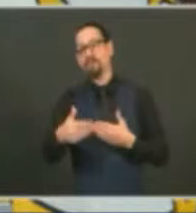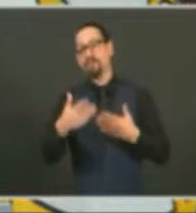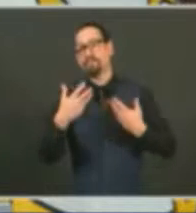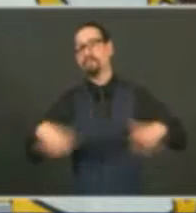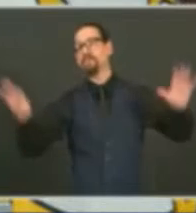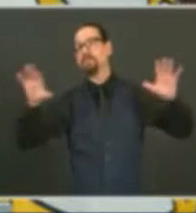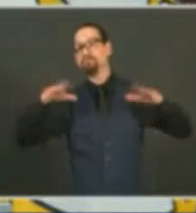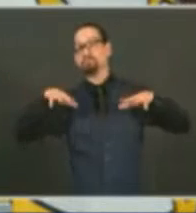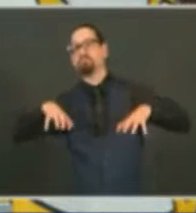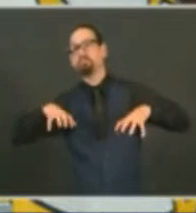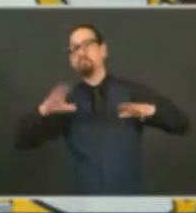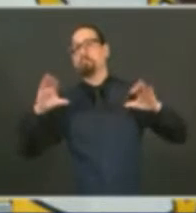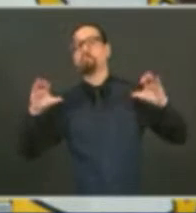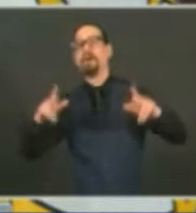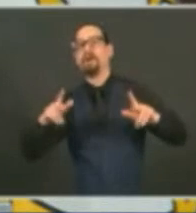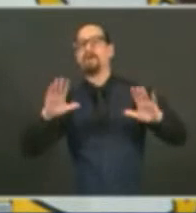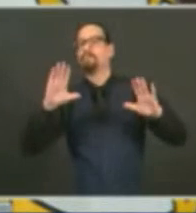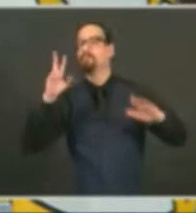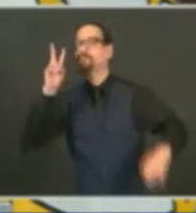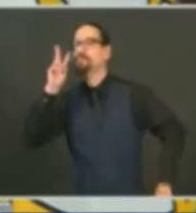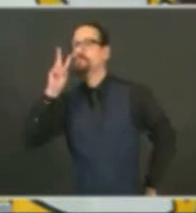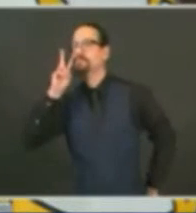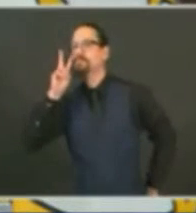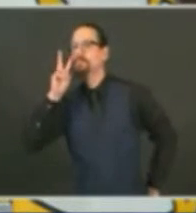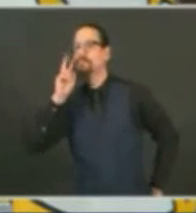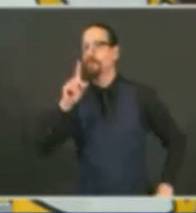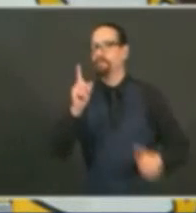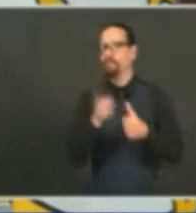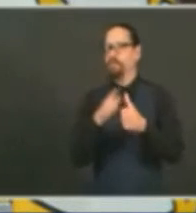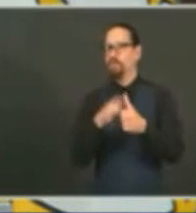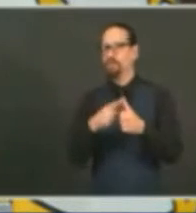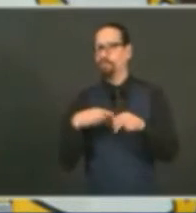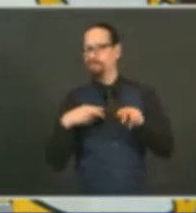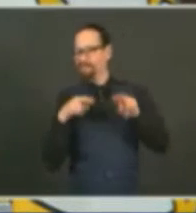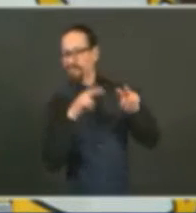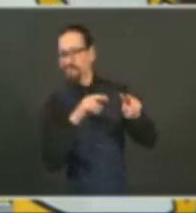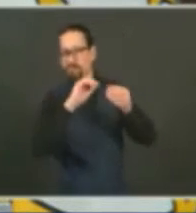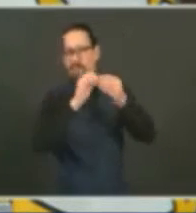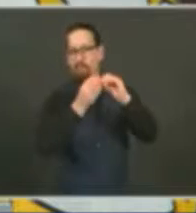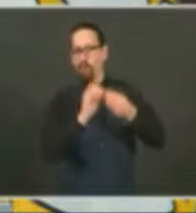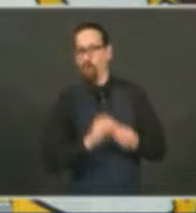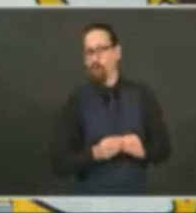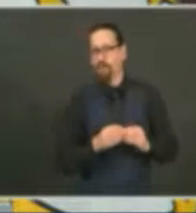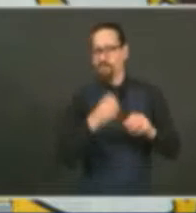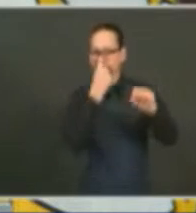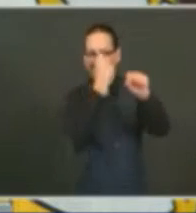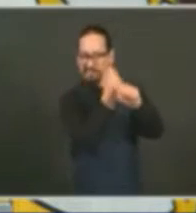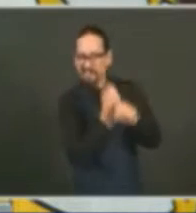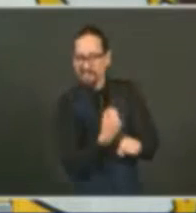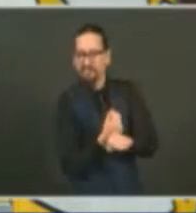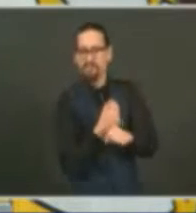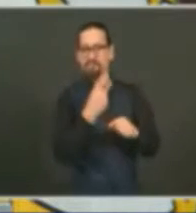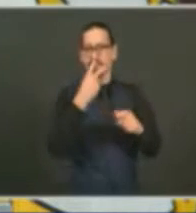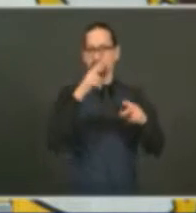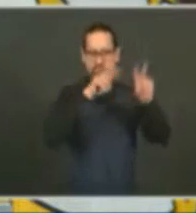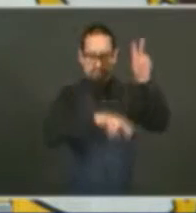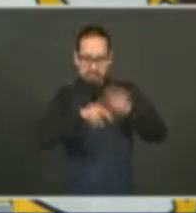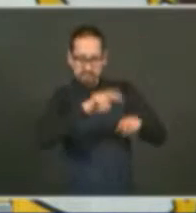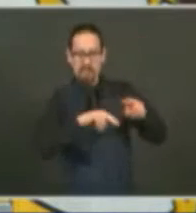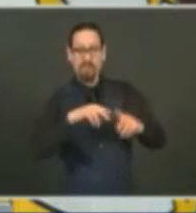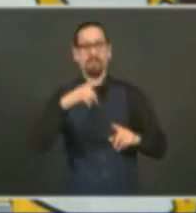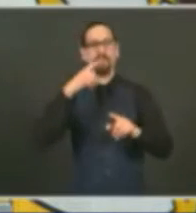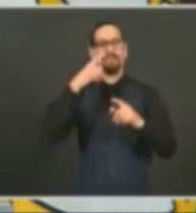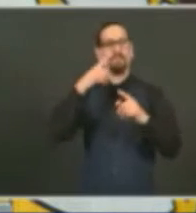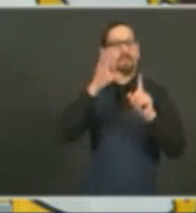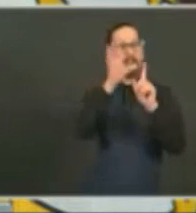I'm watching the data every single day. If it continues to look like this, mobility goes down, bars are closing,